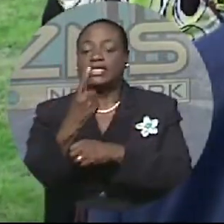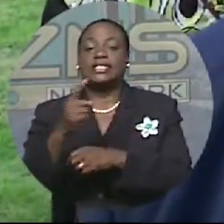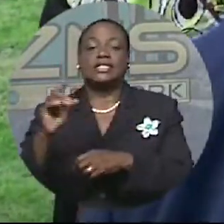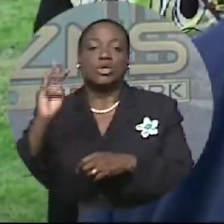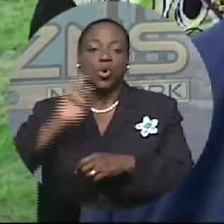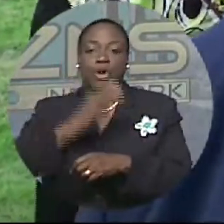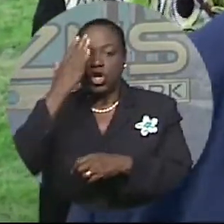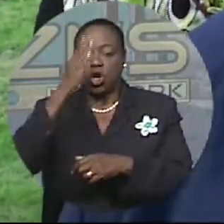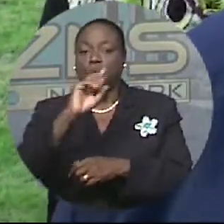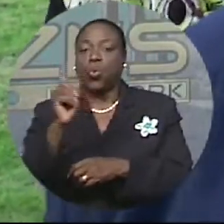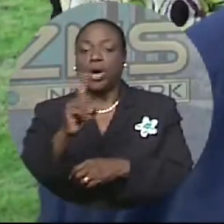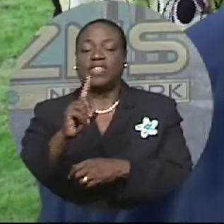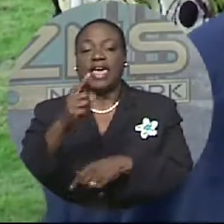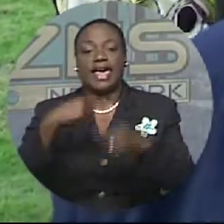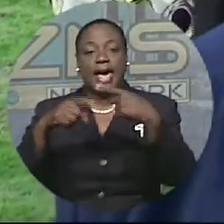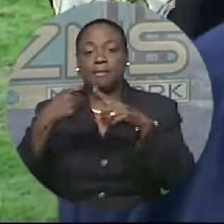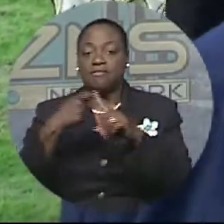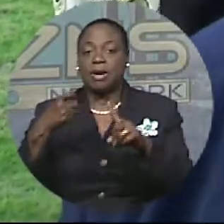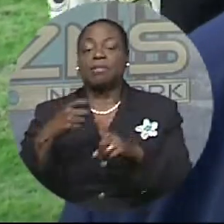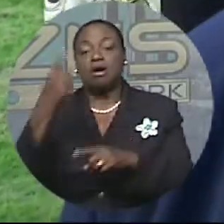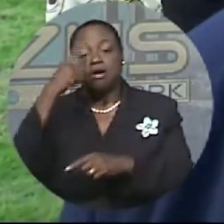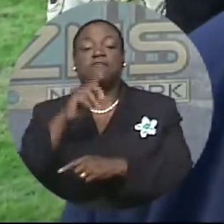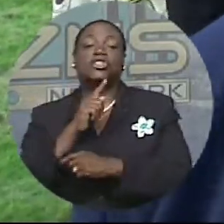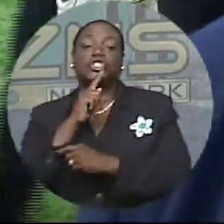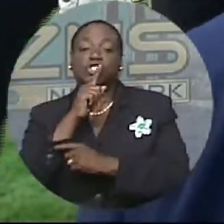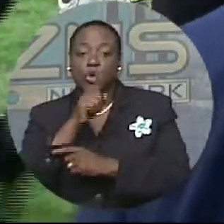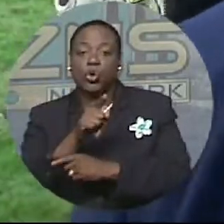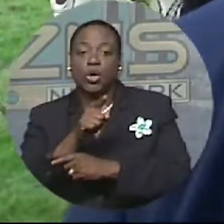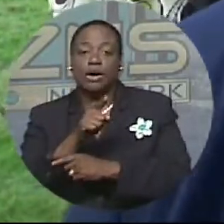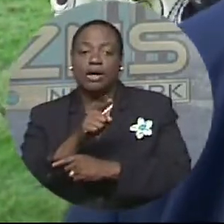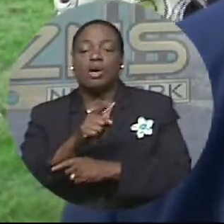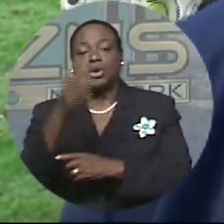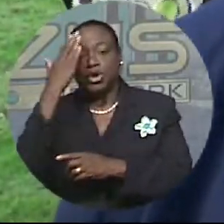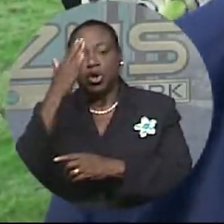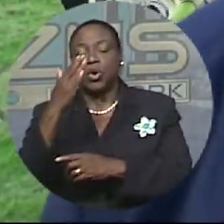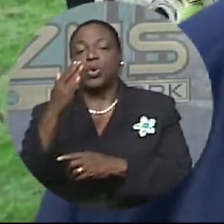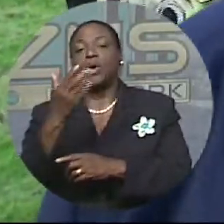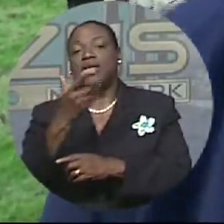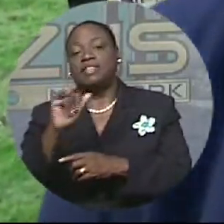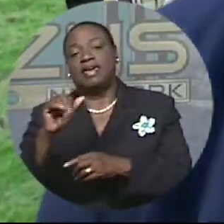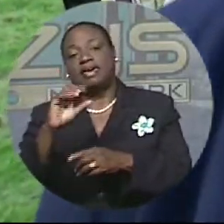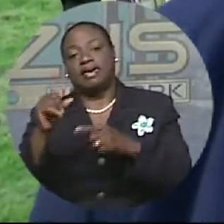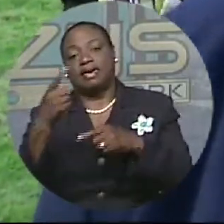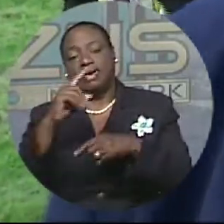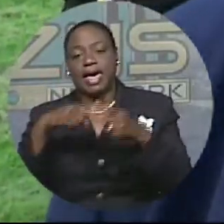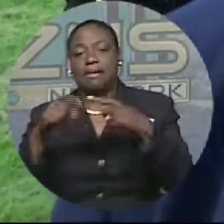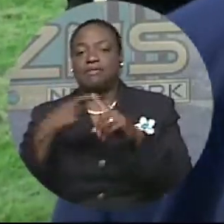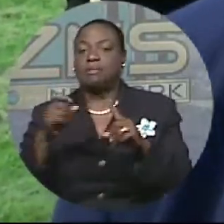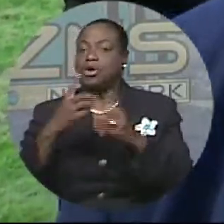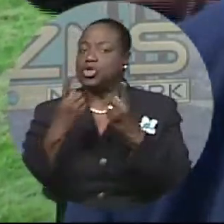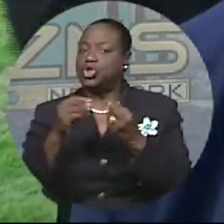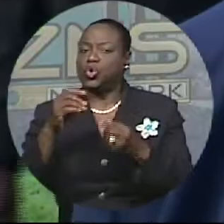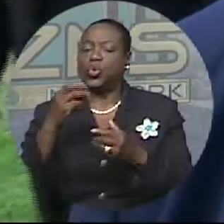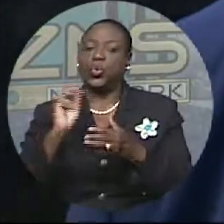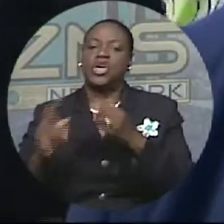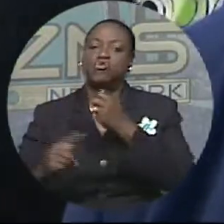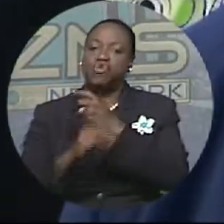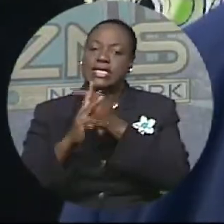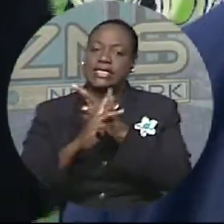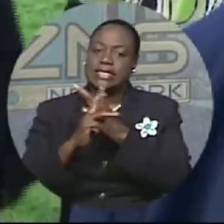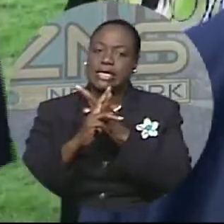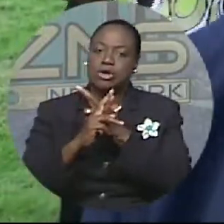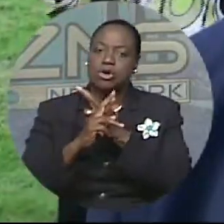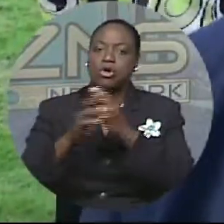came from, for sure, once we get the DNA and we know they came from Key X, the question is, do we risk releasing